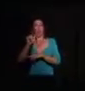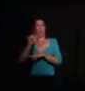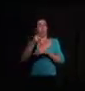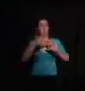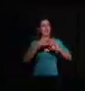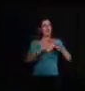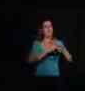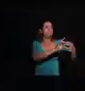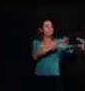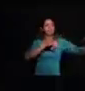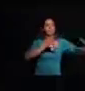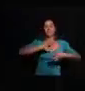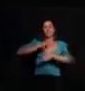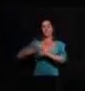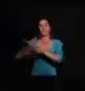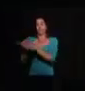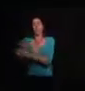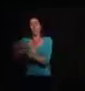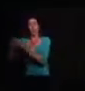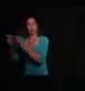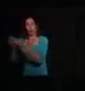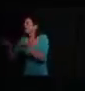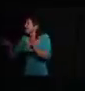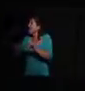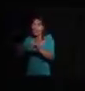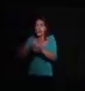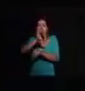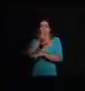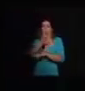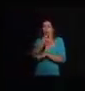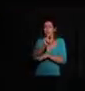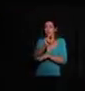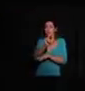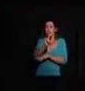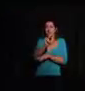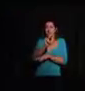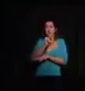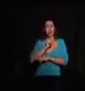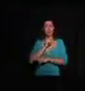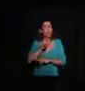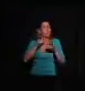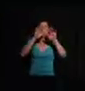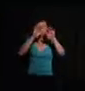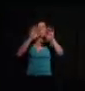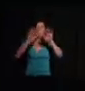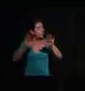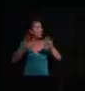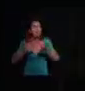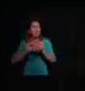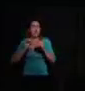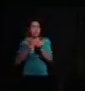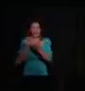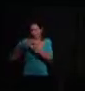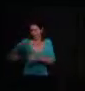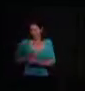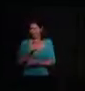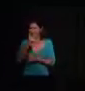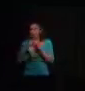And just like Jan, this has been just a wonderful organization to belong to for the last 10